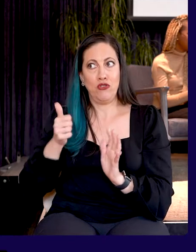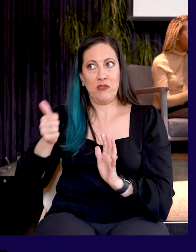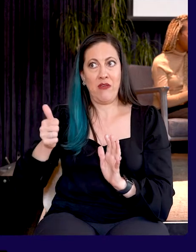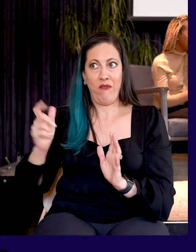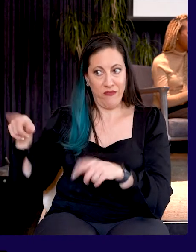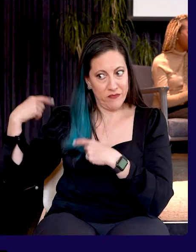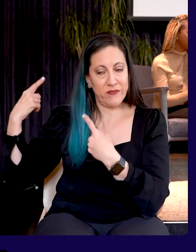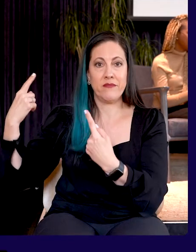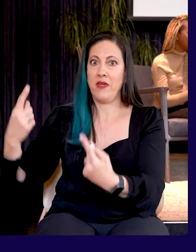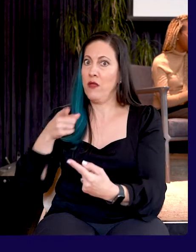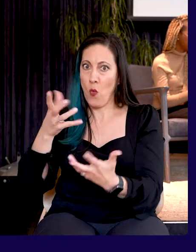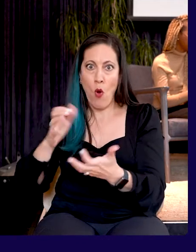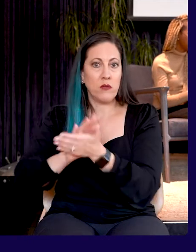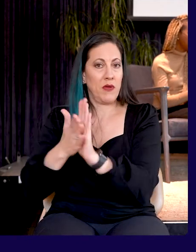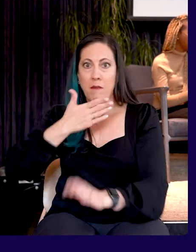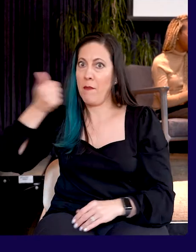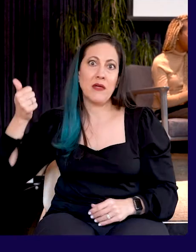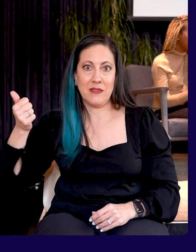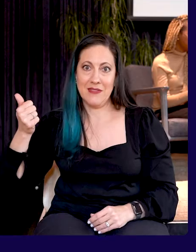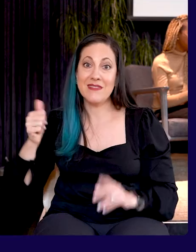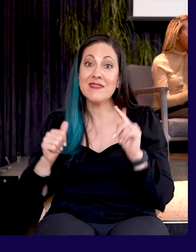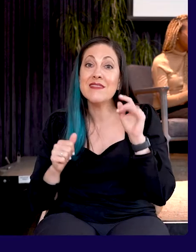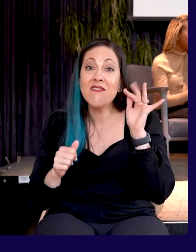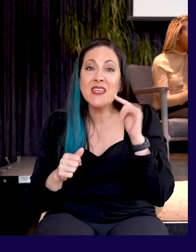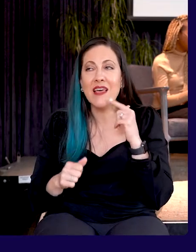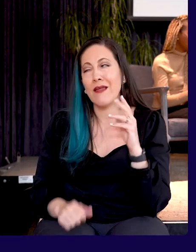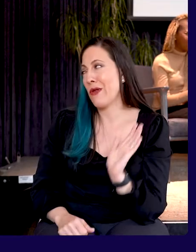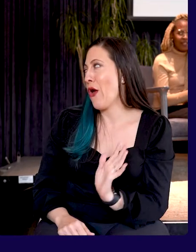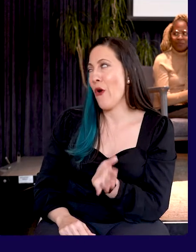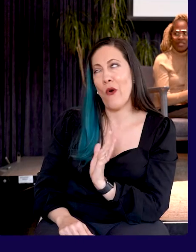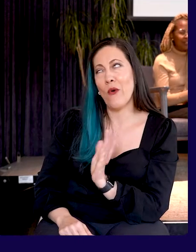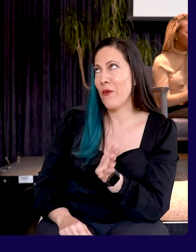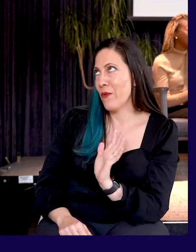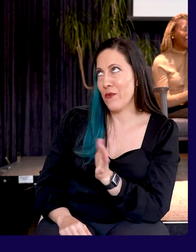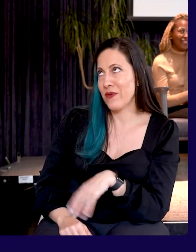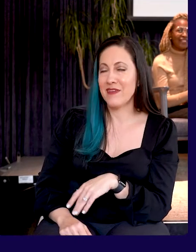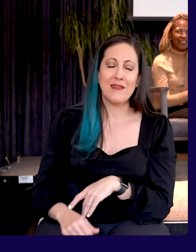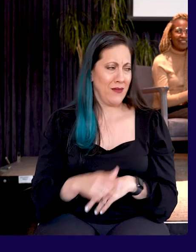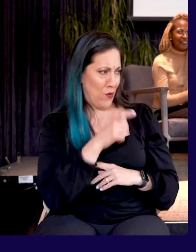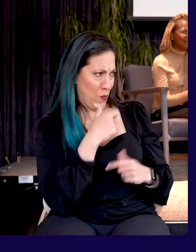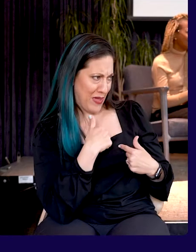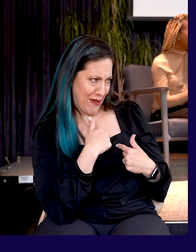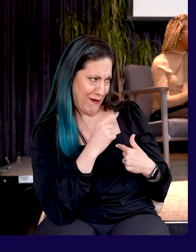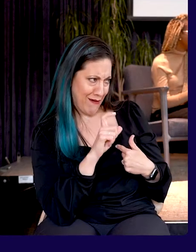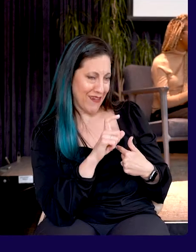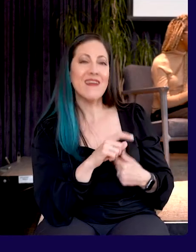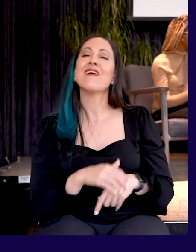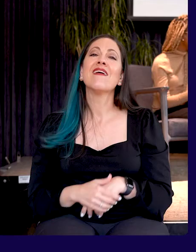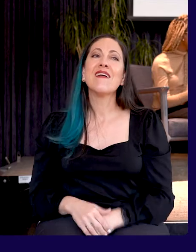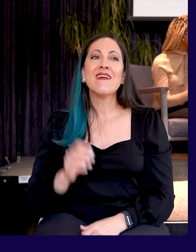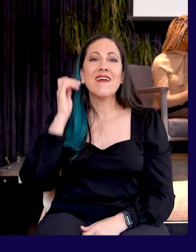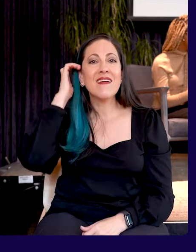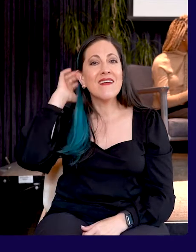wanted to be the best in some way. No. I never. And You're like, who, me? a reader